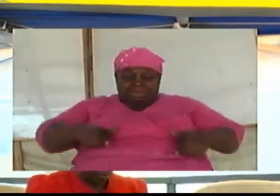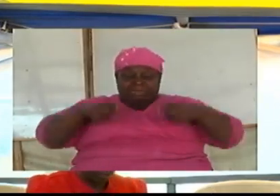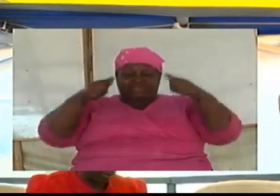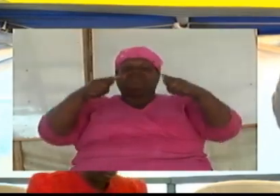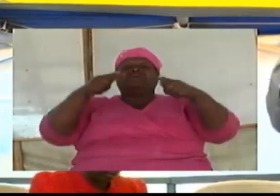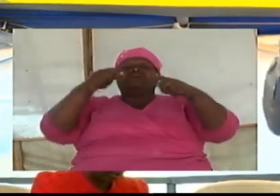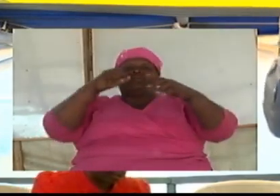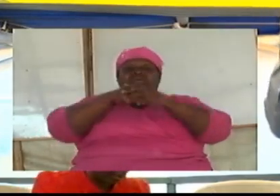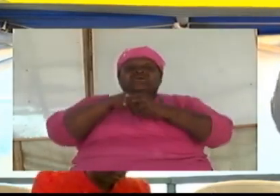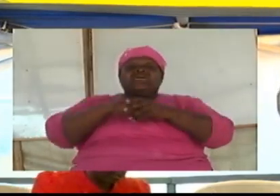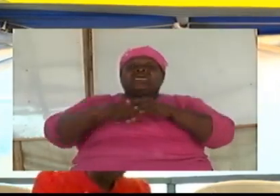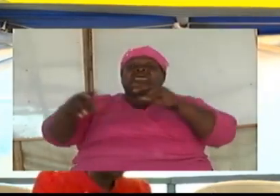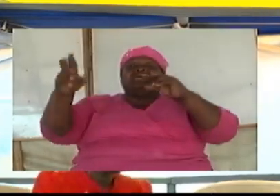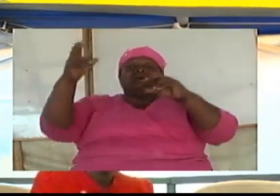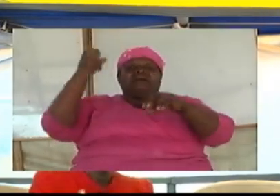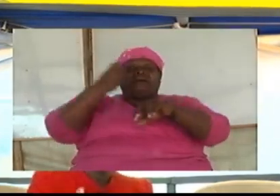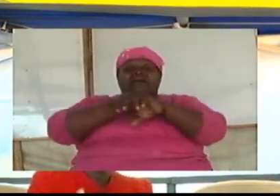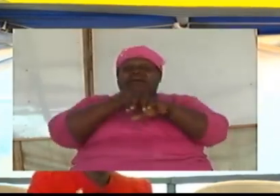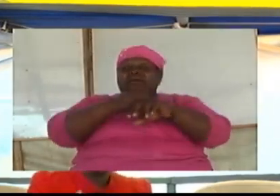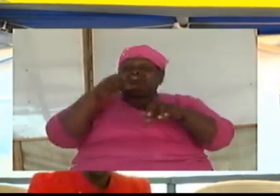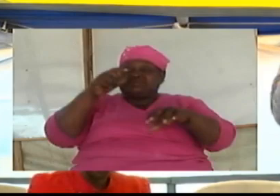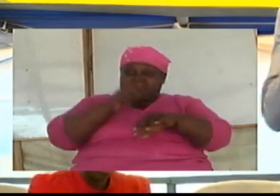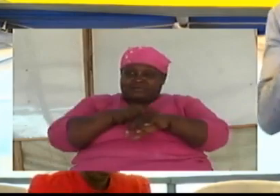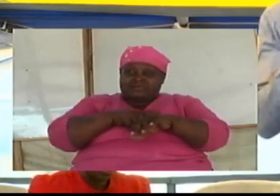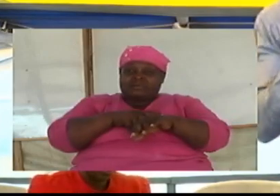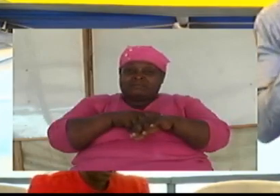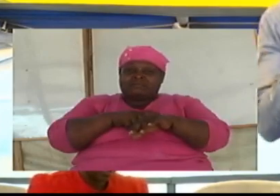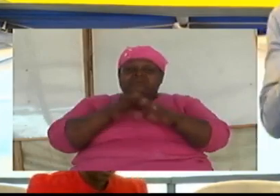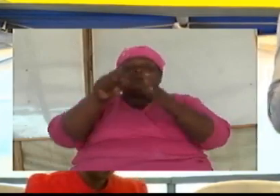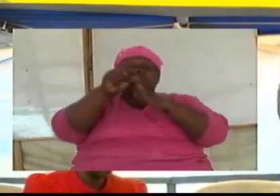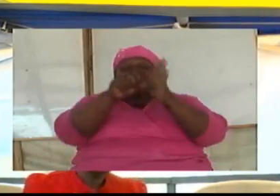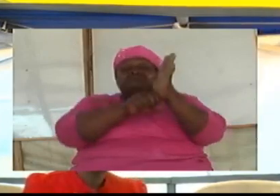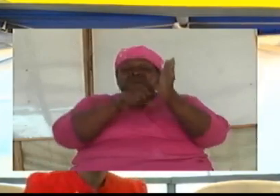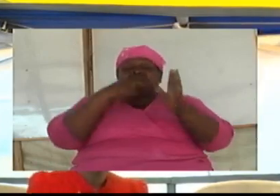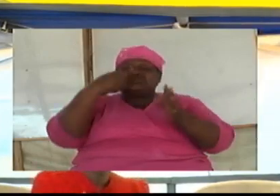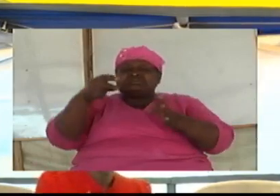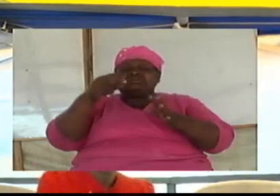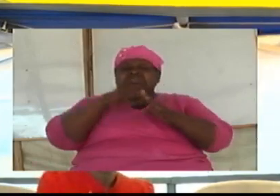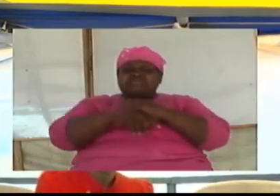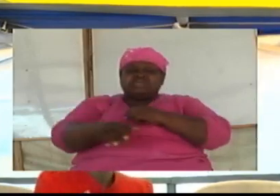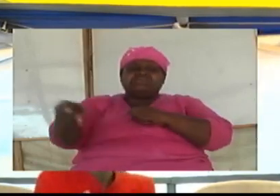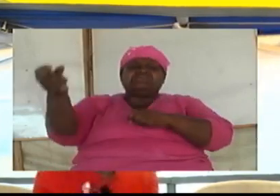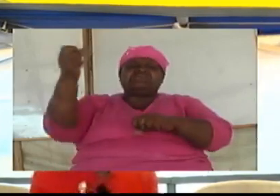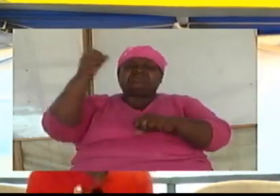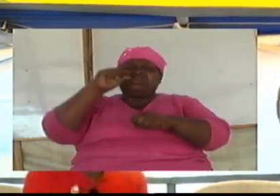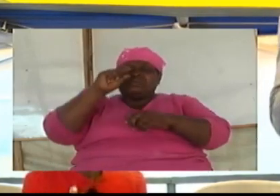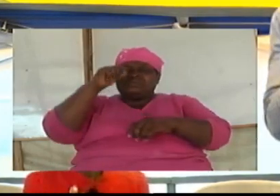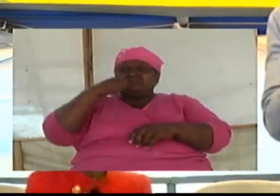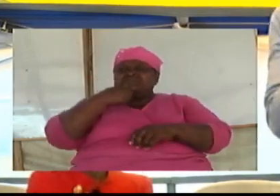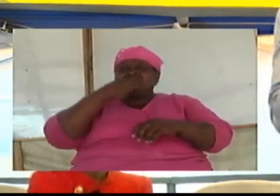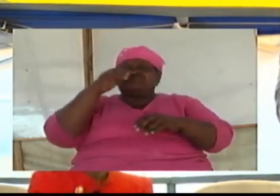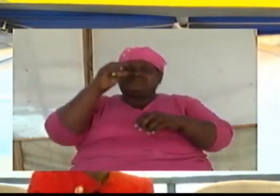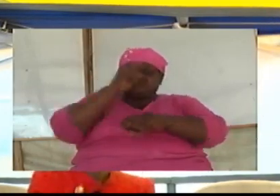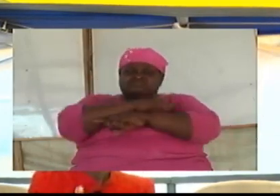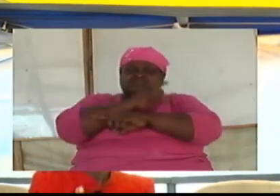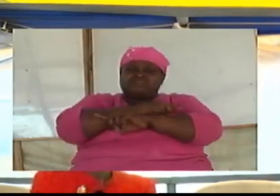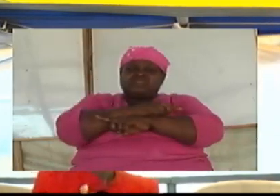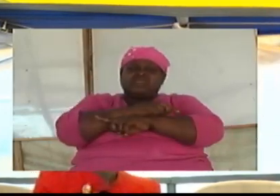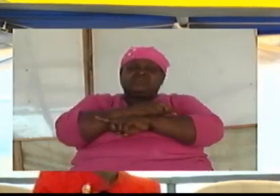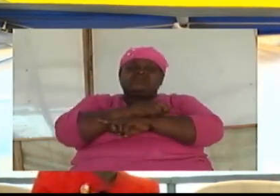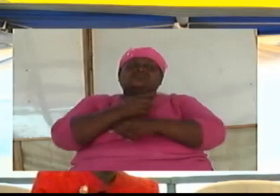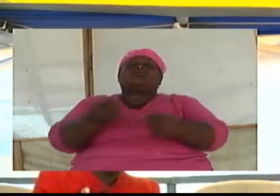scripture said that in the last days, perilous times shall come. Amen. It's